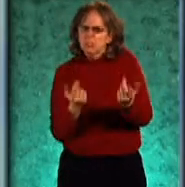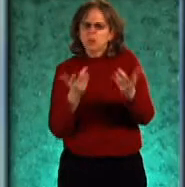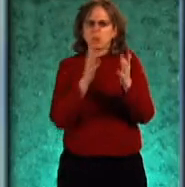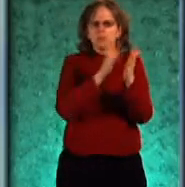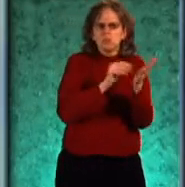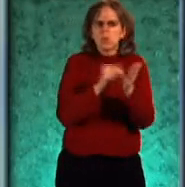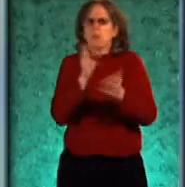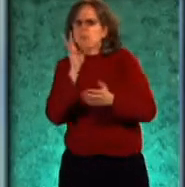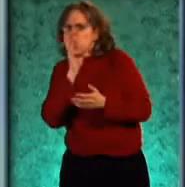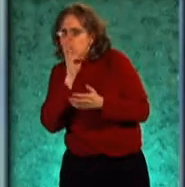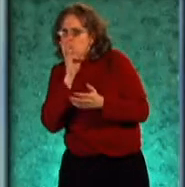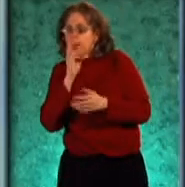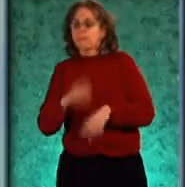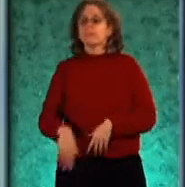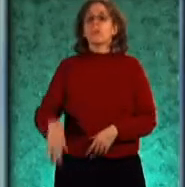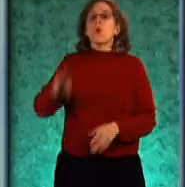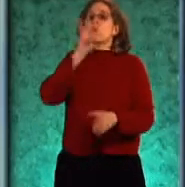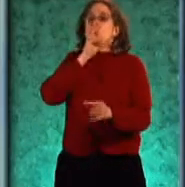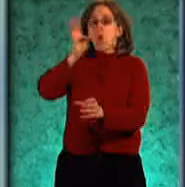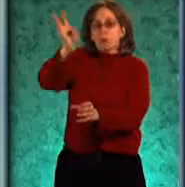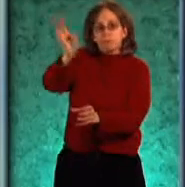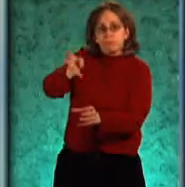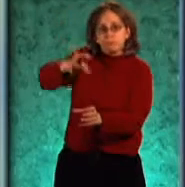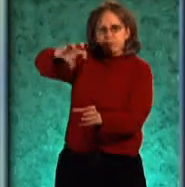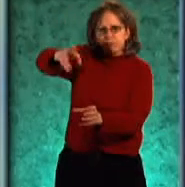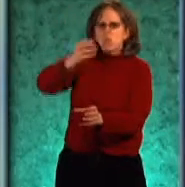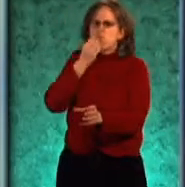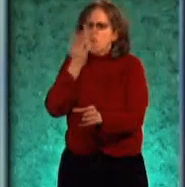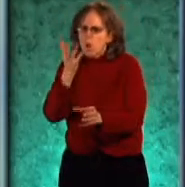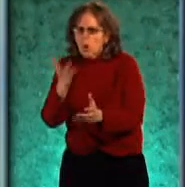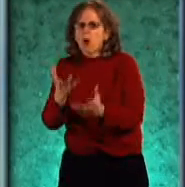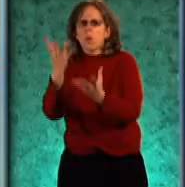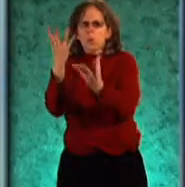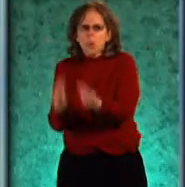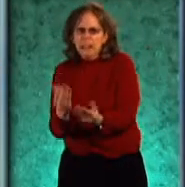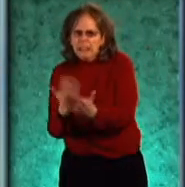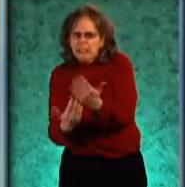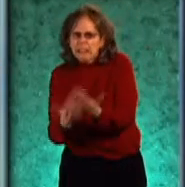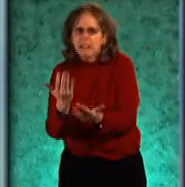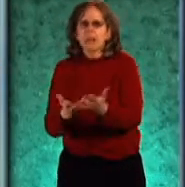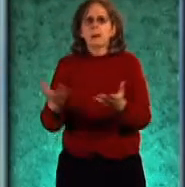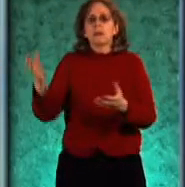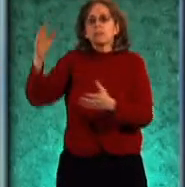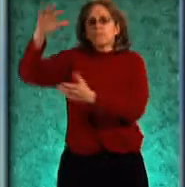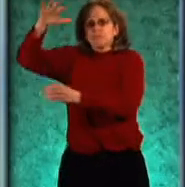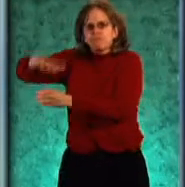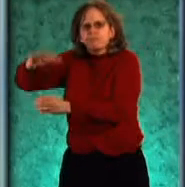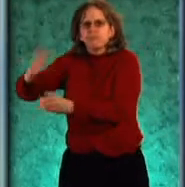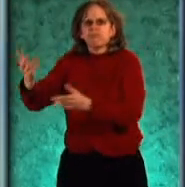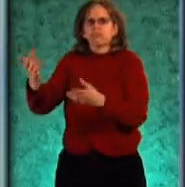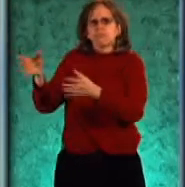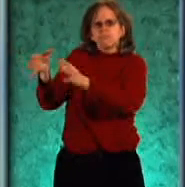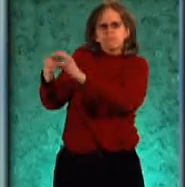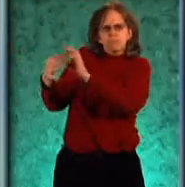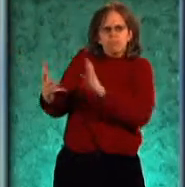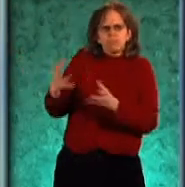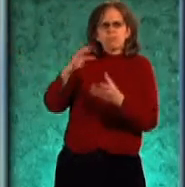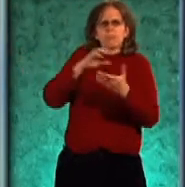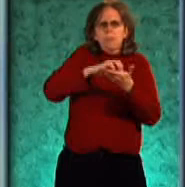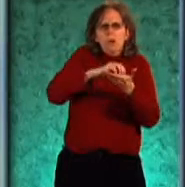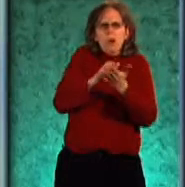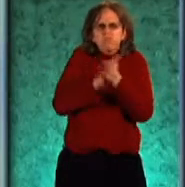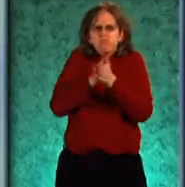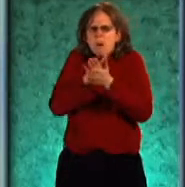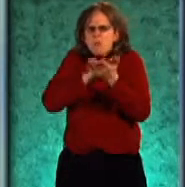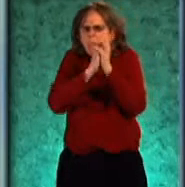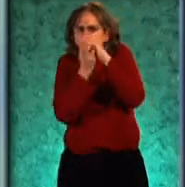Turn on the warm water and wet your hands. Apply liquid soap or use clean bar soap. Rub the soap to